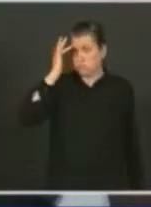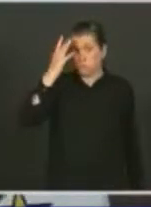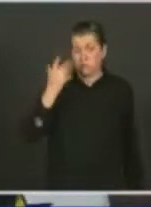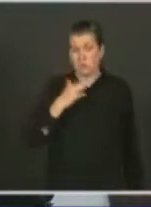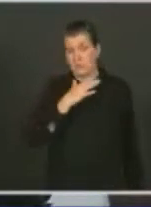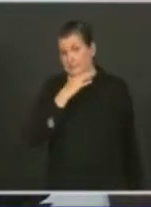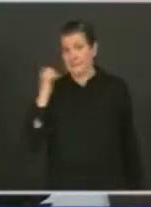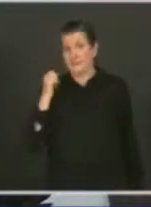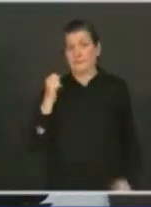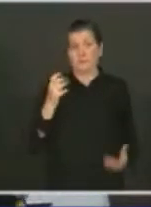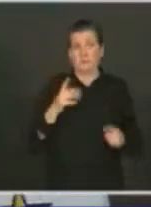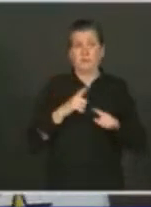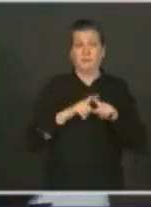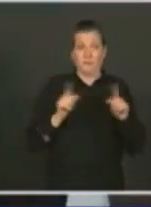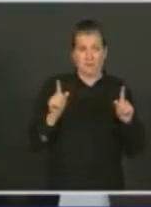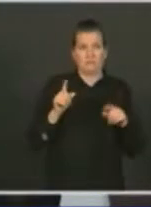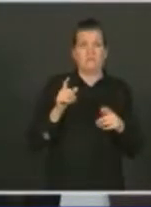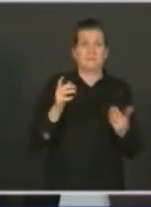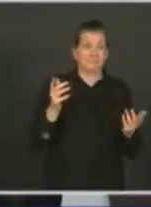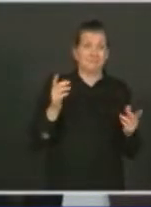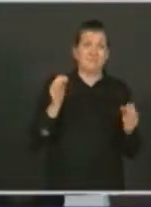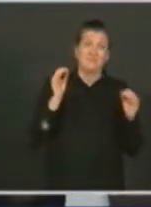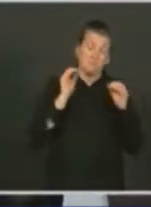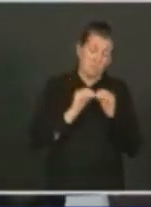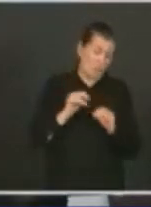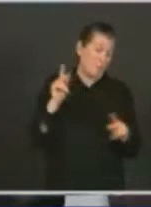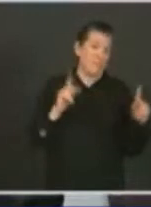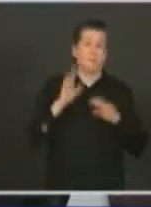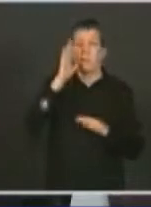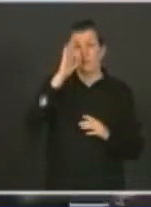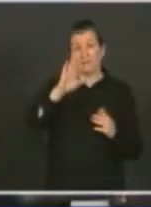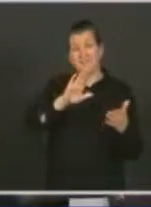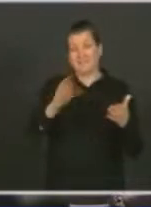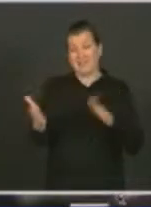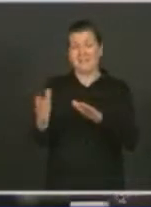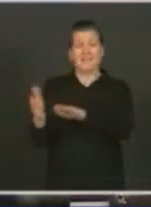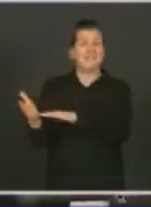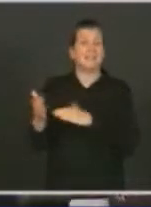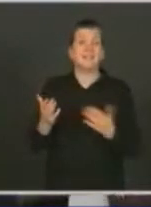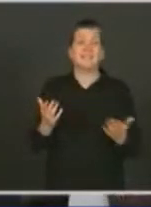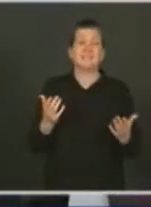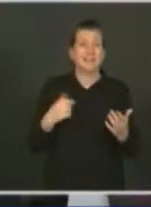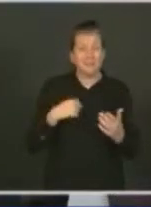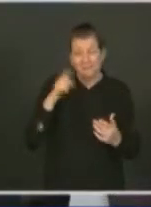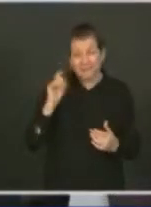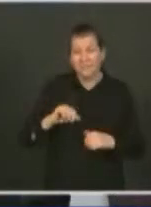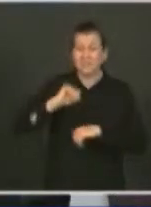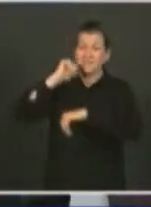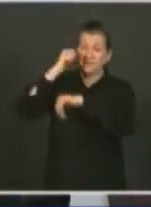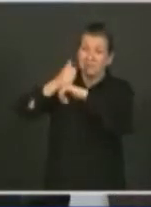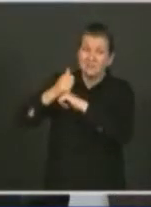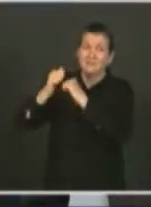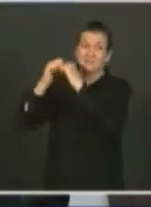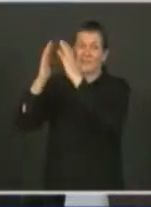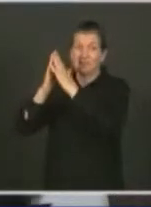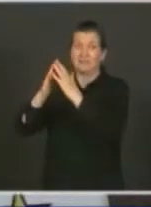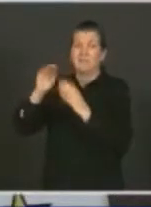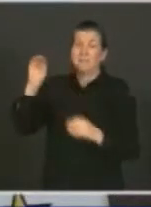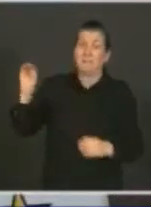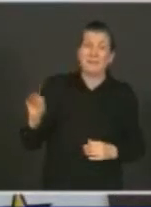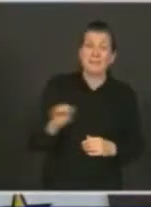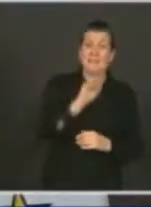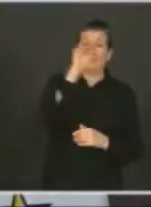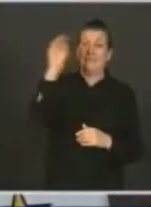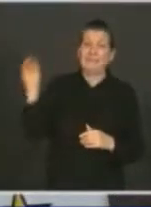hospital, more people will die, we're going to spend however many millions and millions of dollars a month on that field hospital, and it all could be prevented by